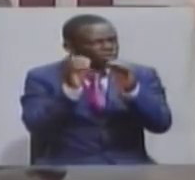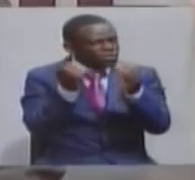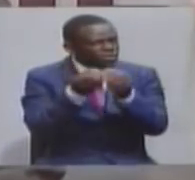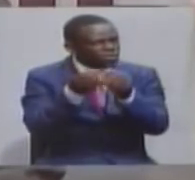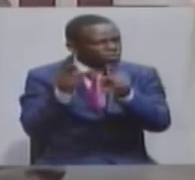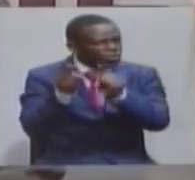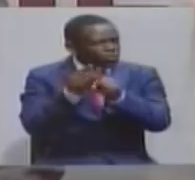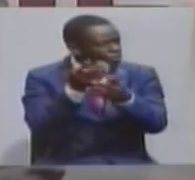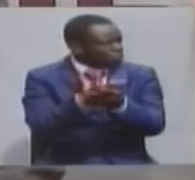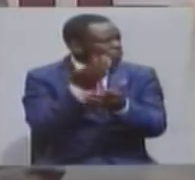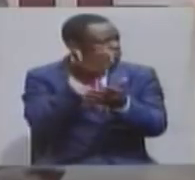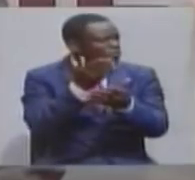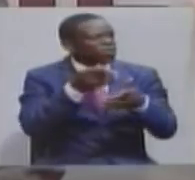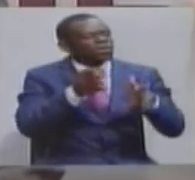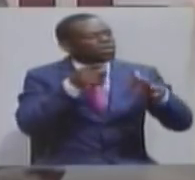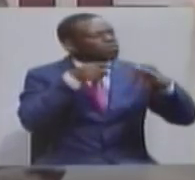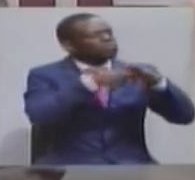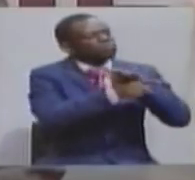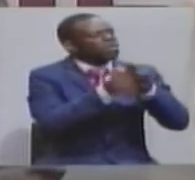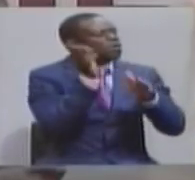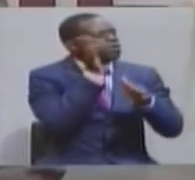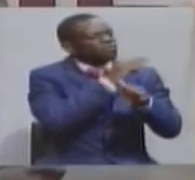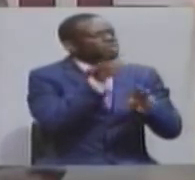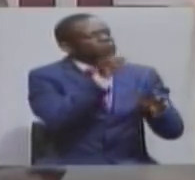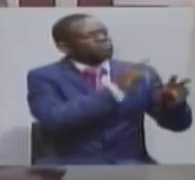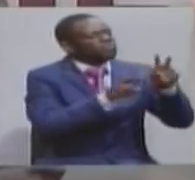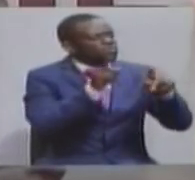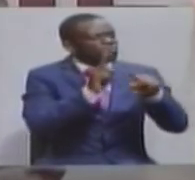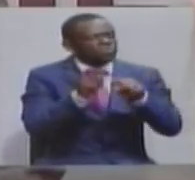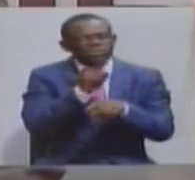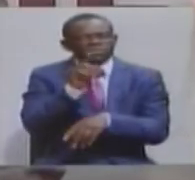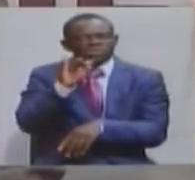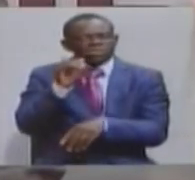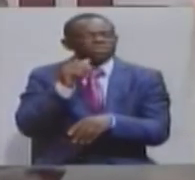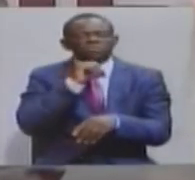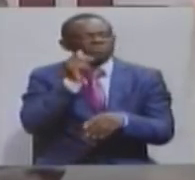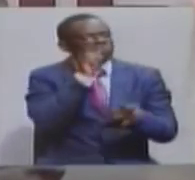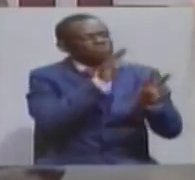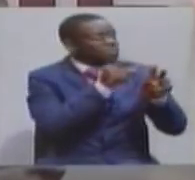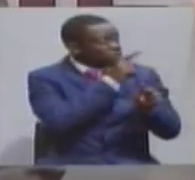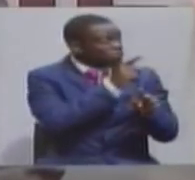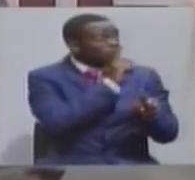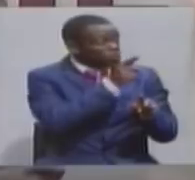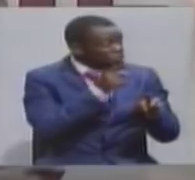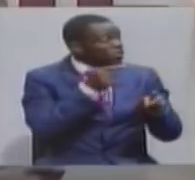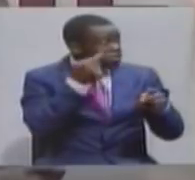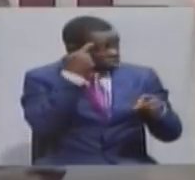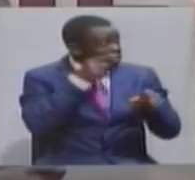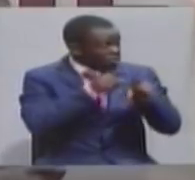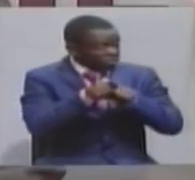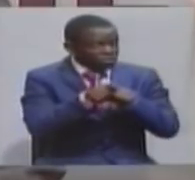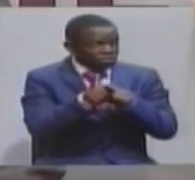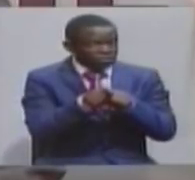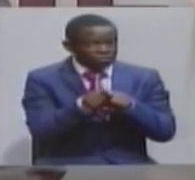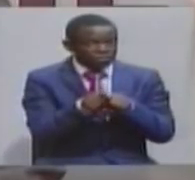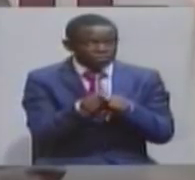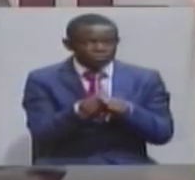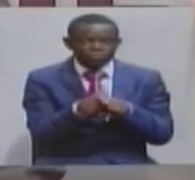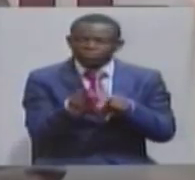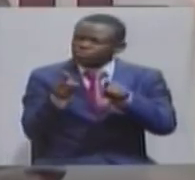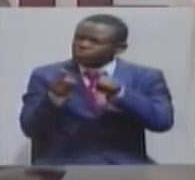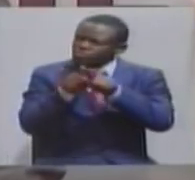meet, including Mr. Hagainde. They went. And the issue about the ZCID and the trust, let me make